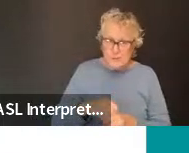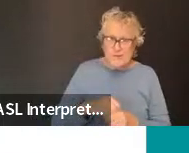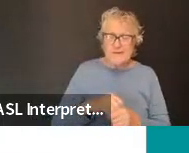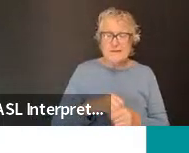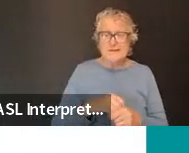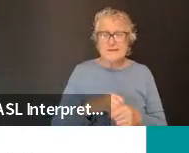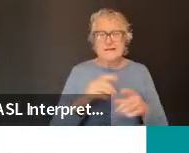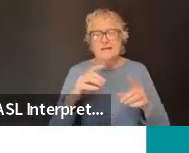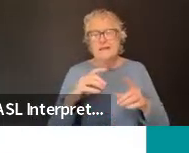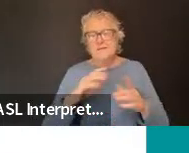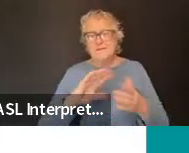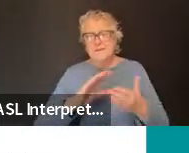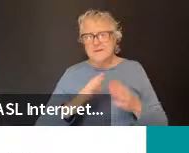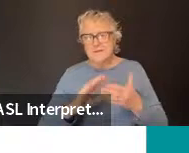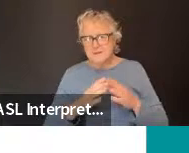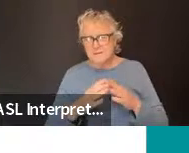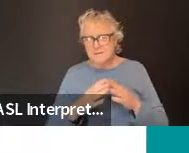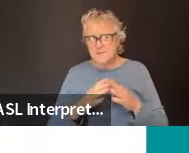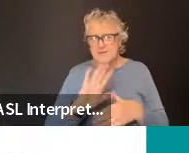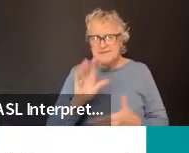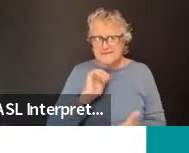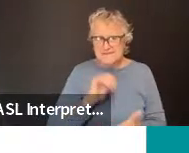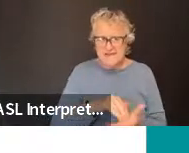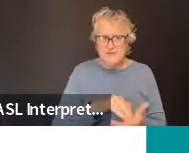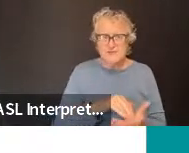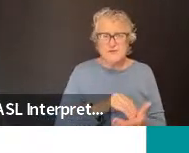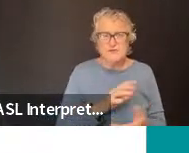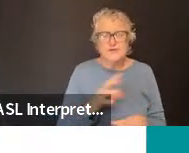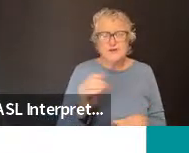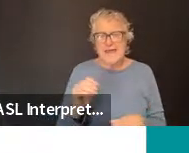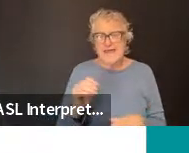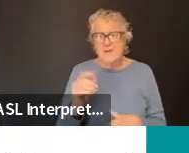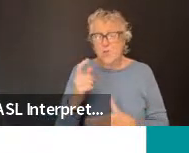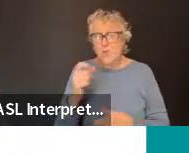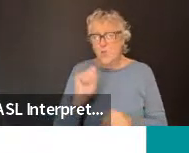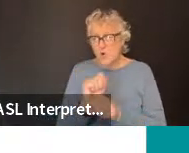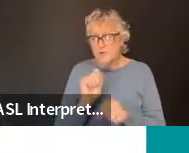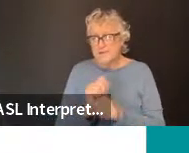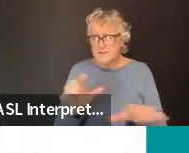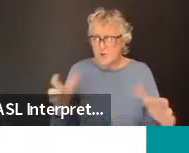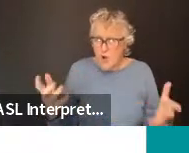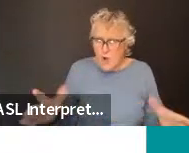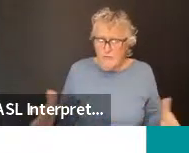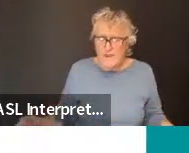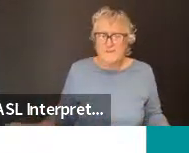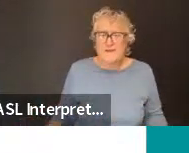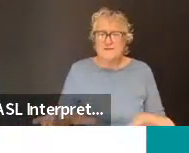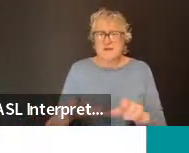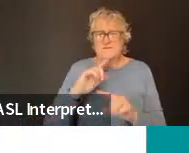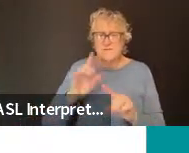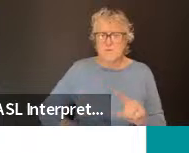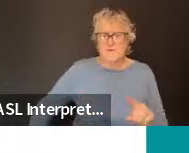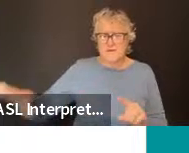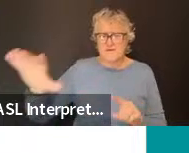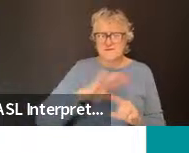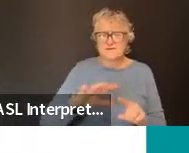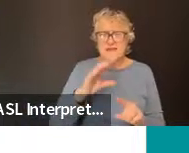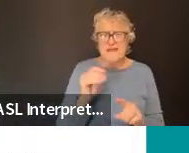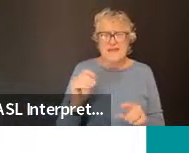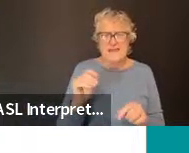this location and honor the work already done to develop plans for this site. Transit-oriented development.